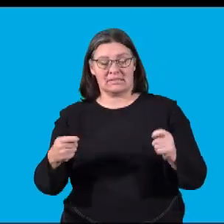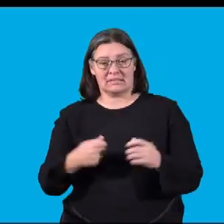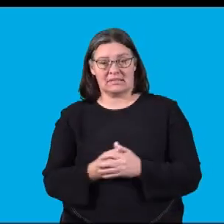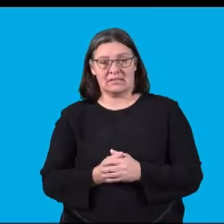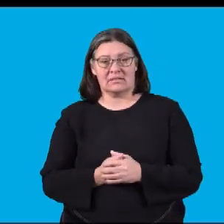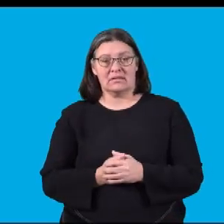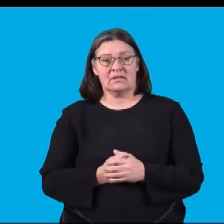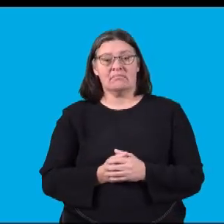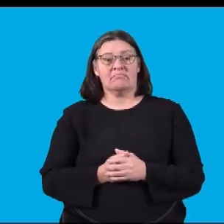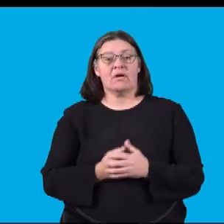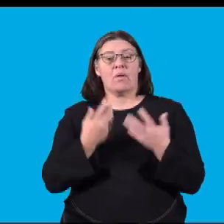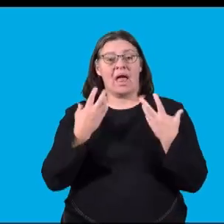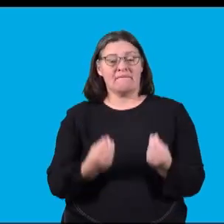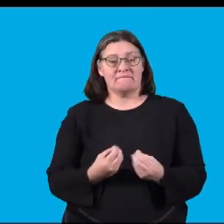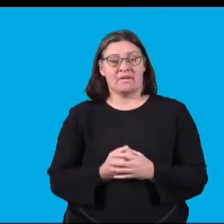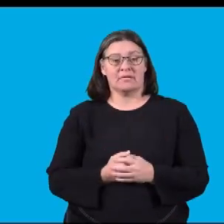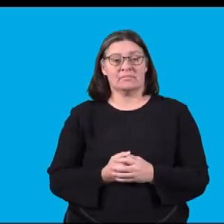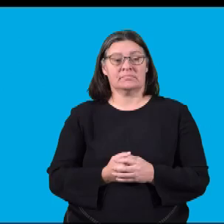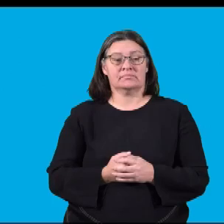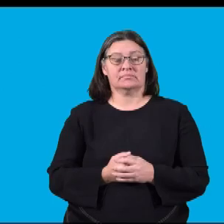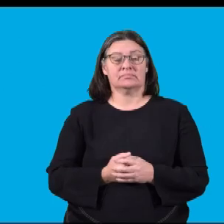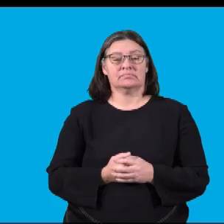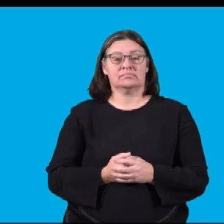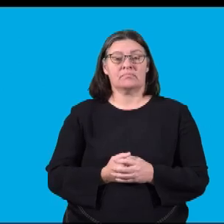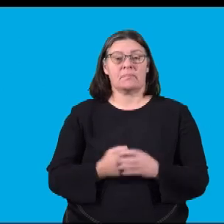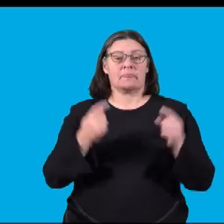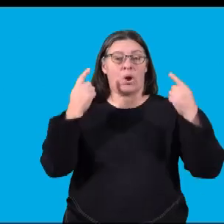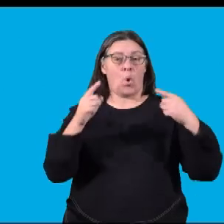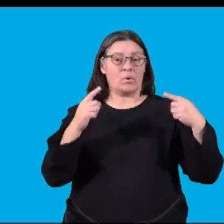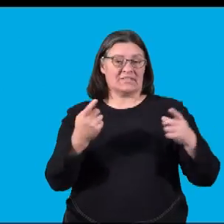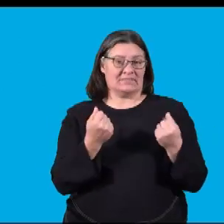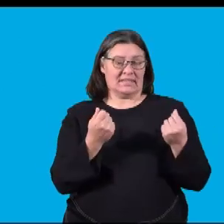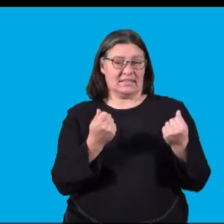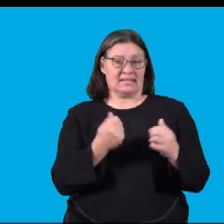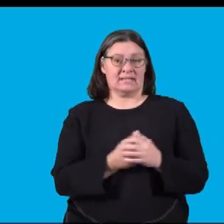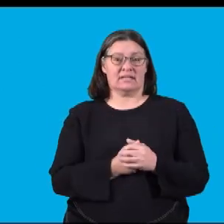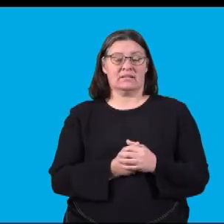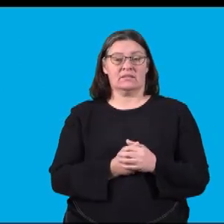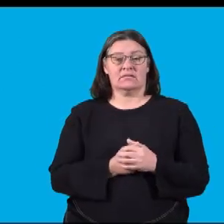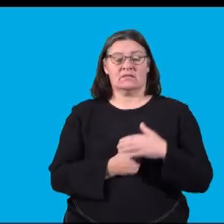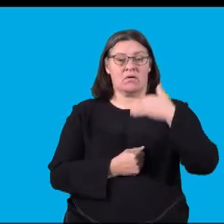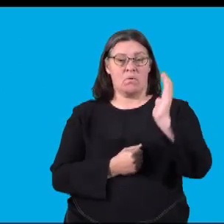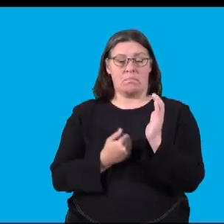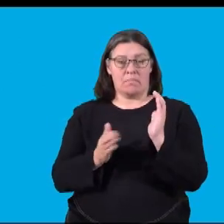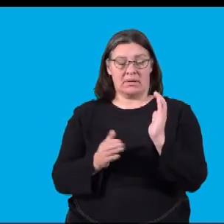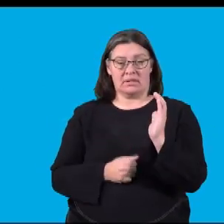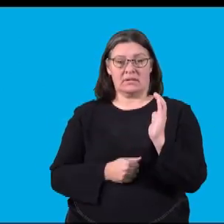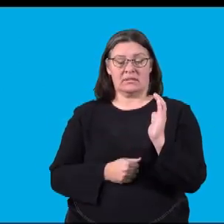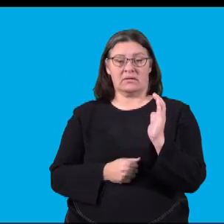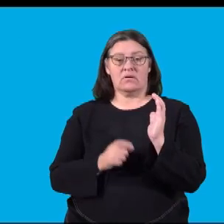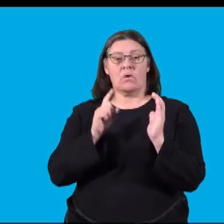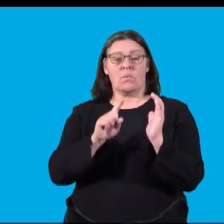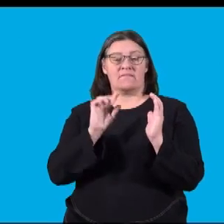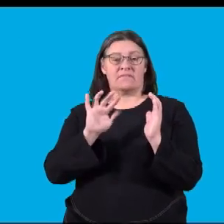expenses, and then I'm going to have my audit fees, and I'll open my bracket. I have my